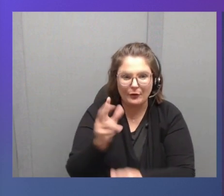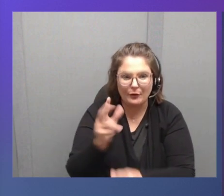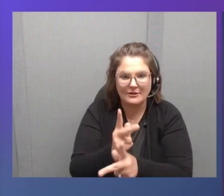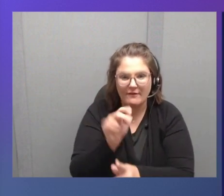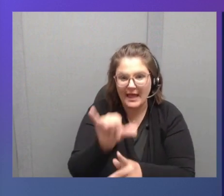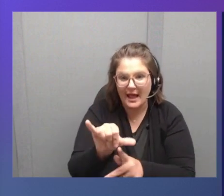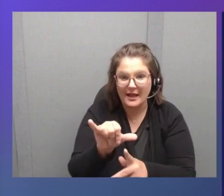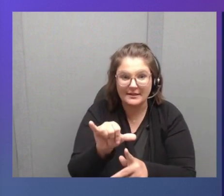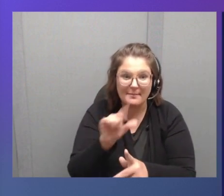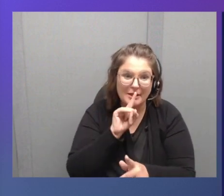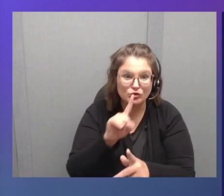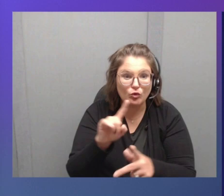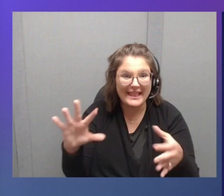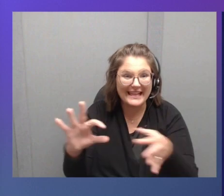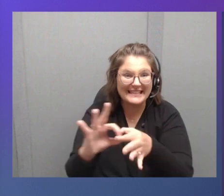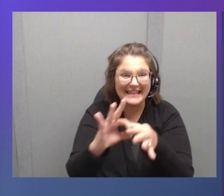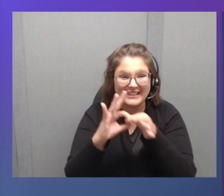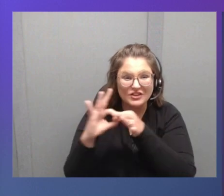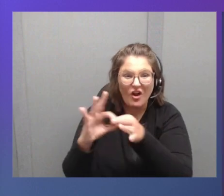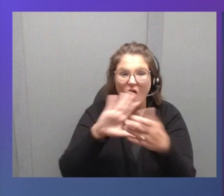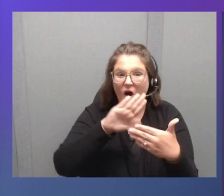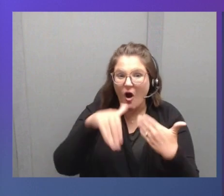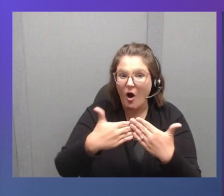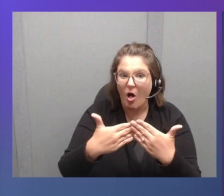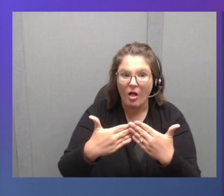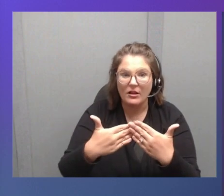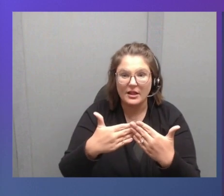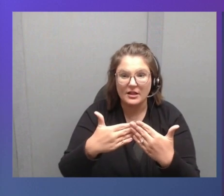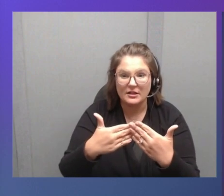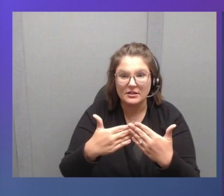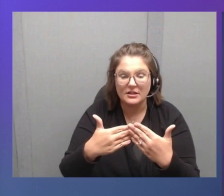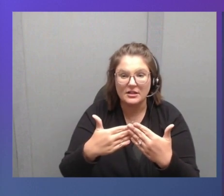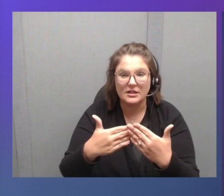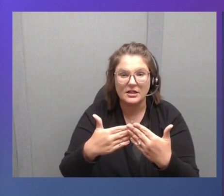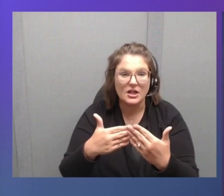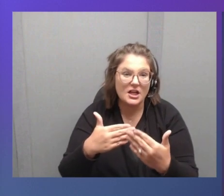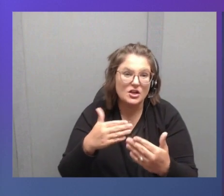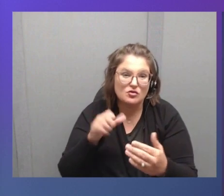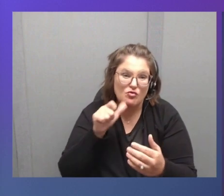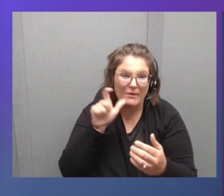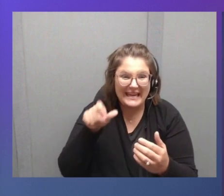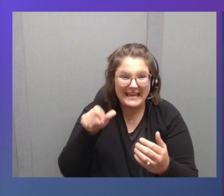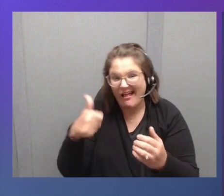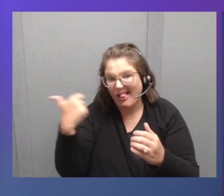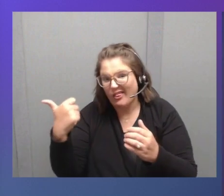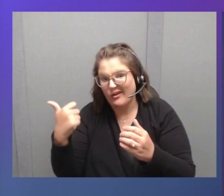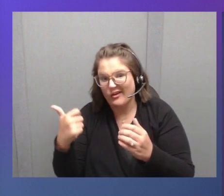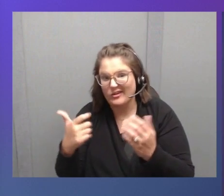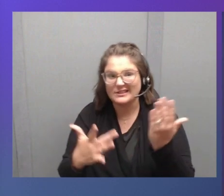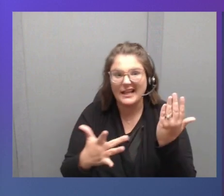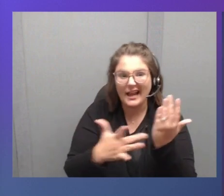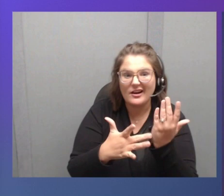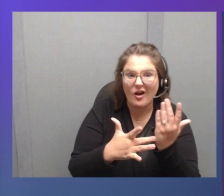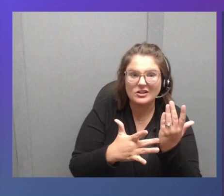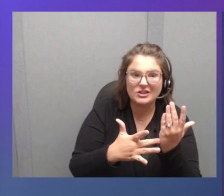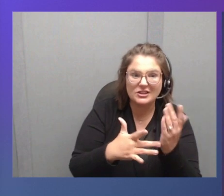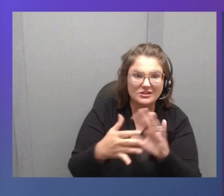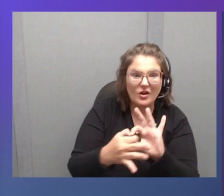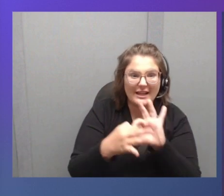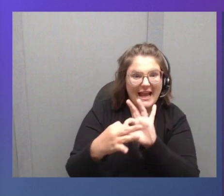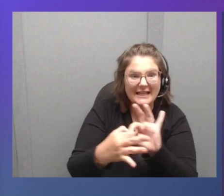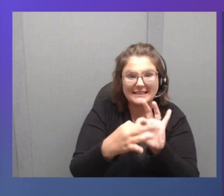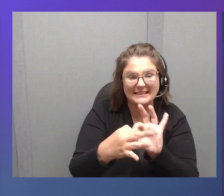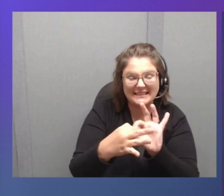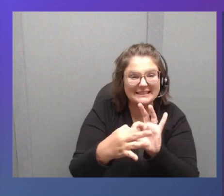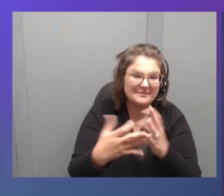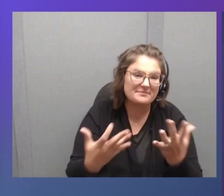connection ubiquitous. Oh, so you're saying technically it doesn't matter. It does not, exactly. Okay. That's great. I'm going to use that. I think it does not matter for Matter.